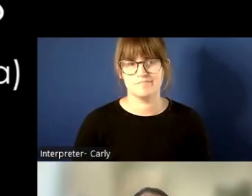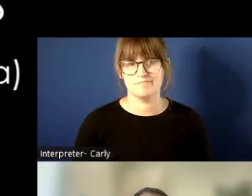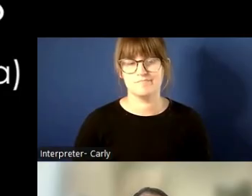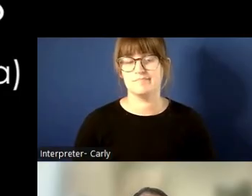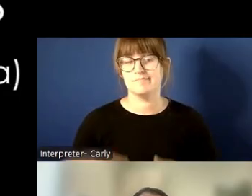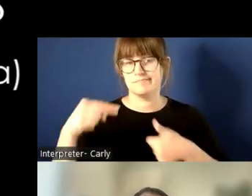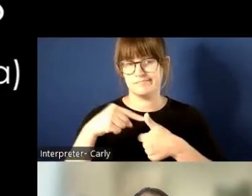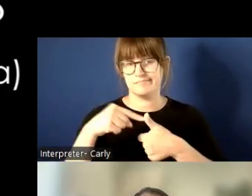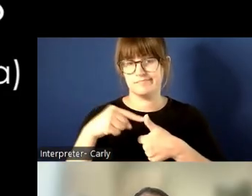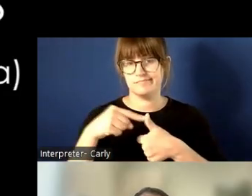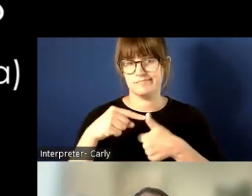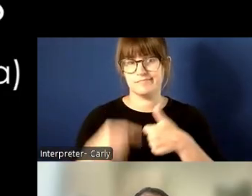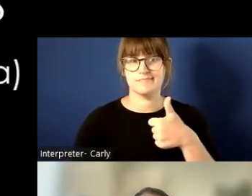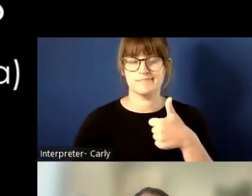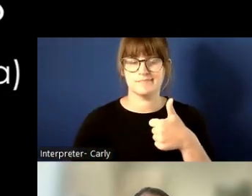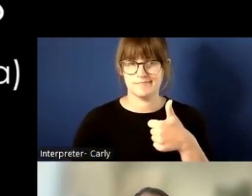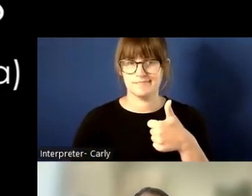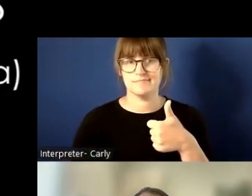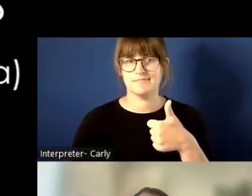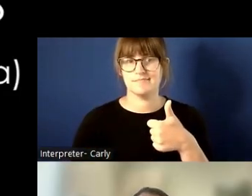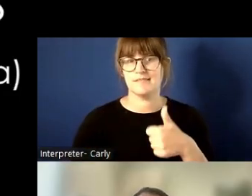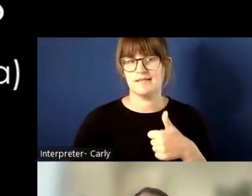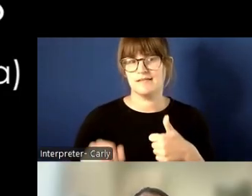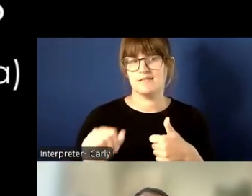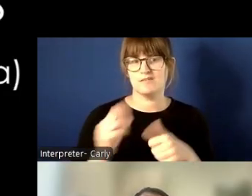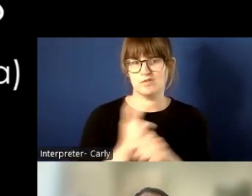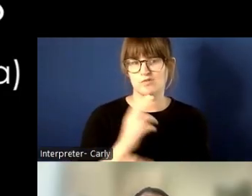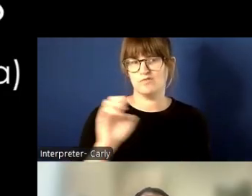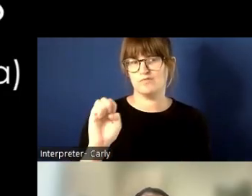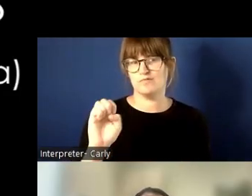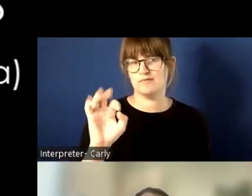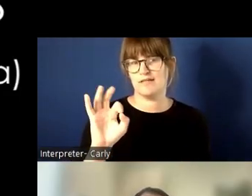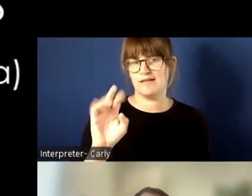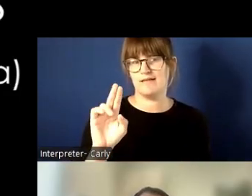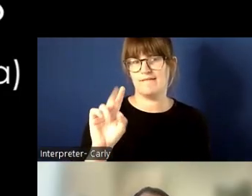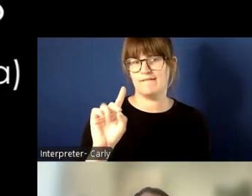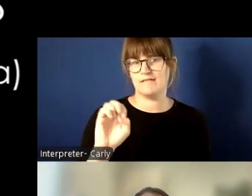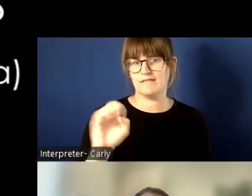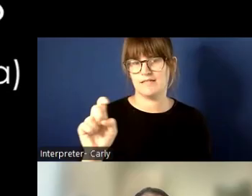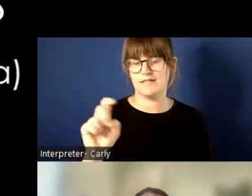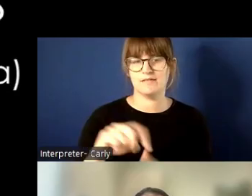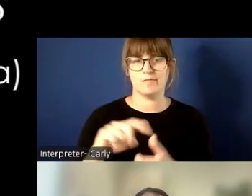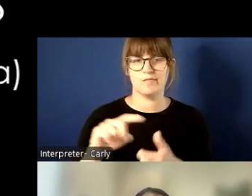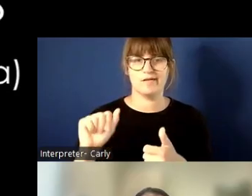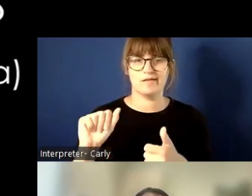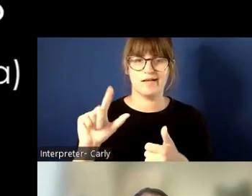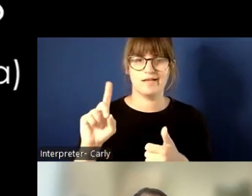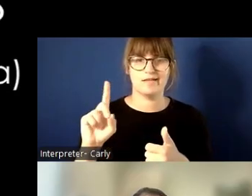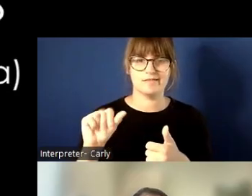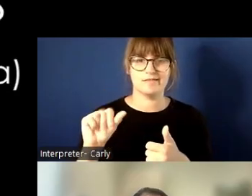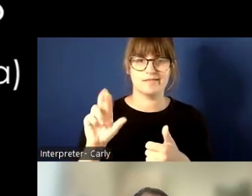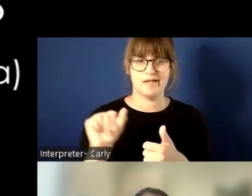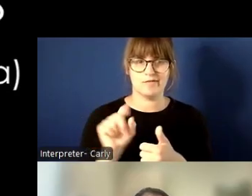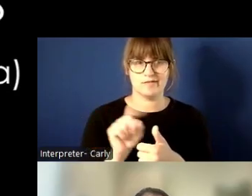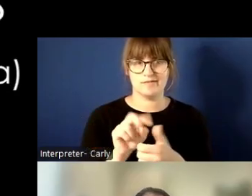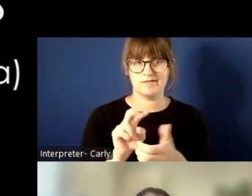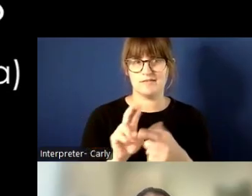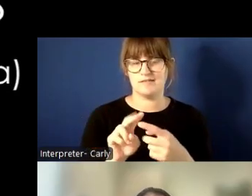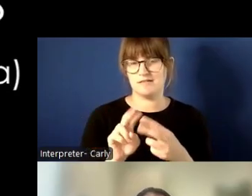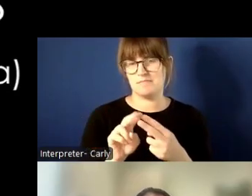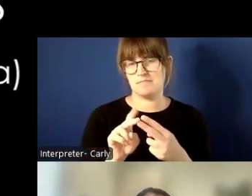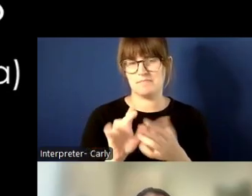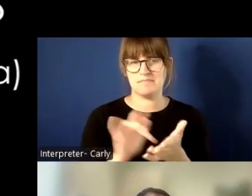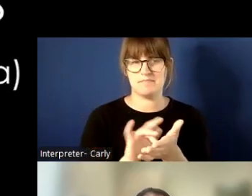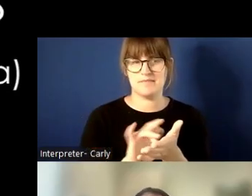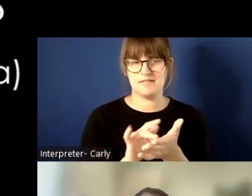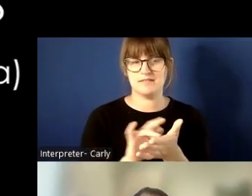topical chemotherapy with either 5-fluorouracil or Efidex or imiquimod or Eldara. Less often we'll use these other topicals like diclofenac